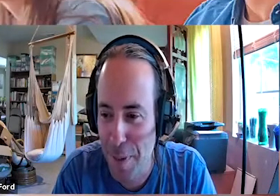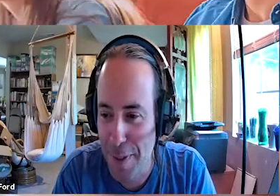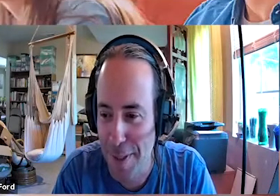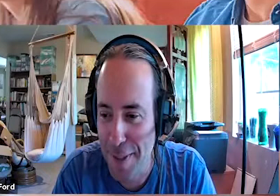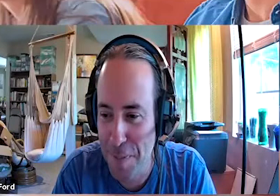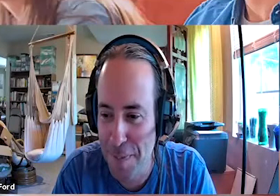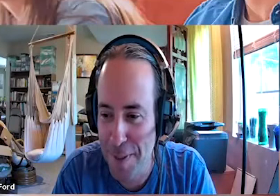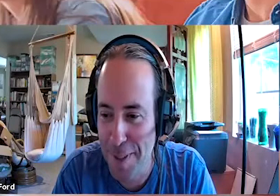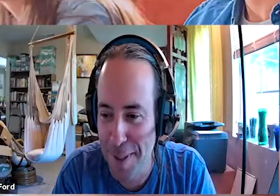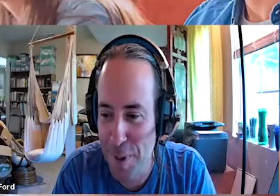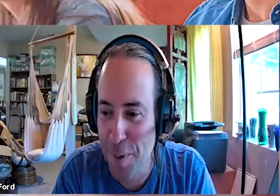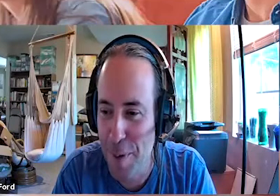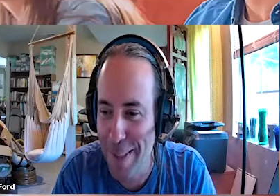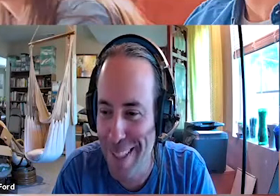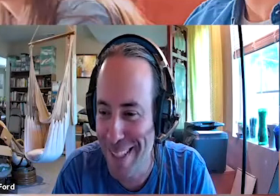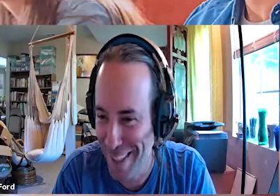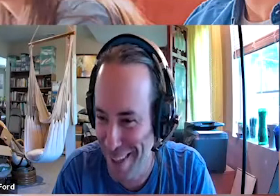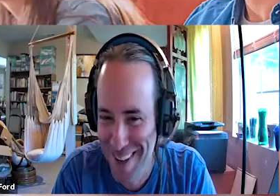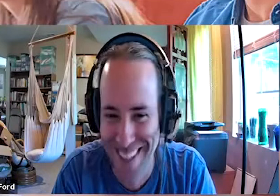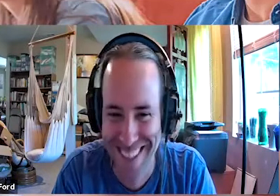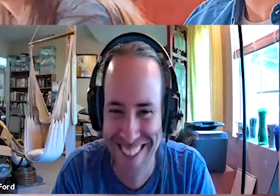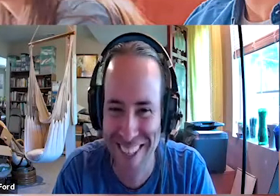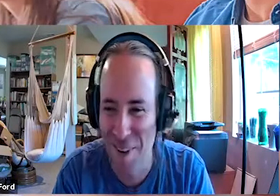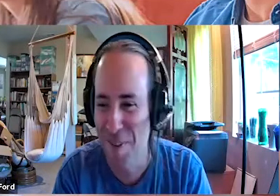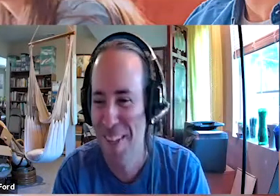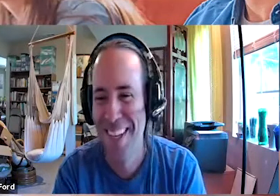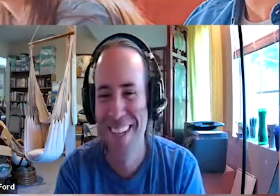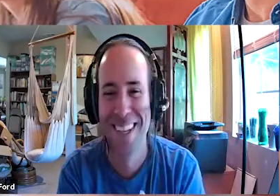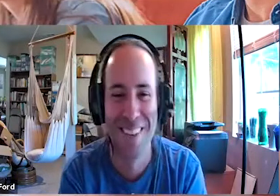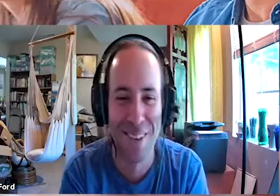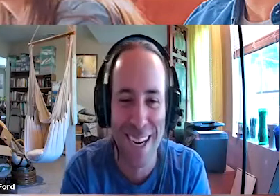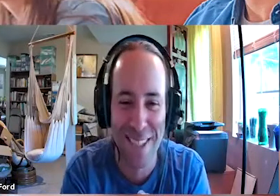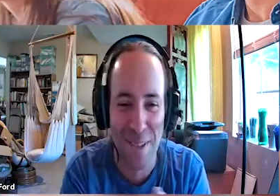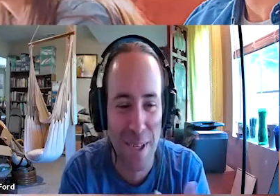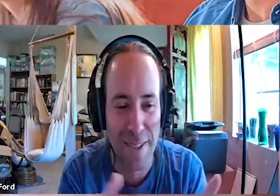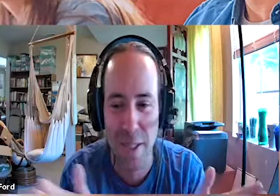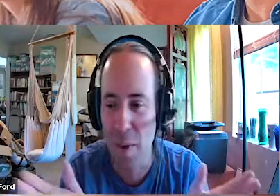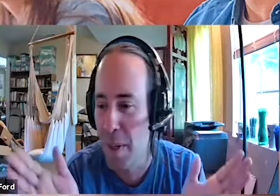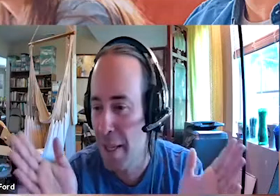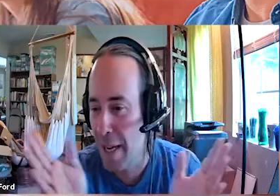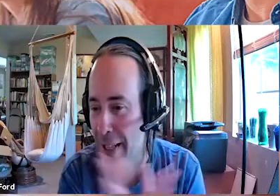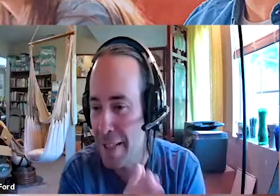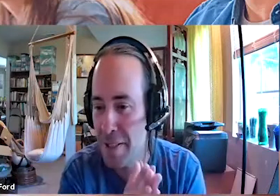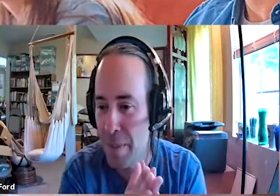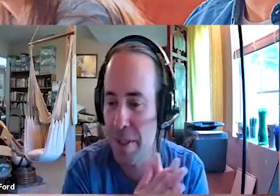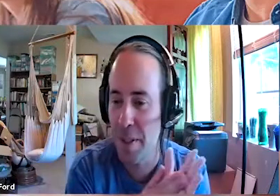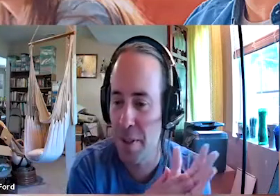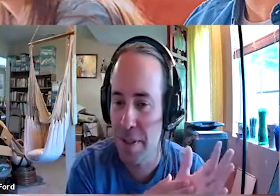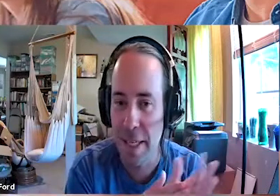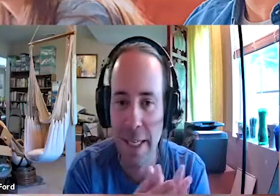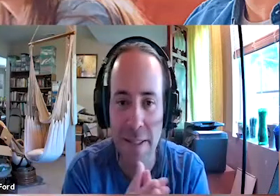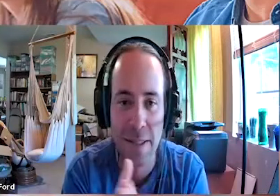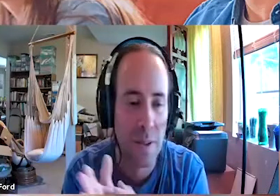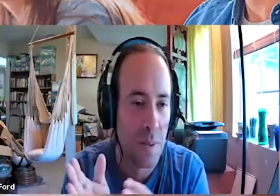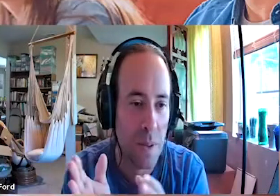English department is well represented here. So we got you. Okay, so let's jump into the